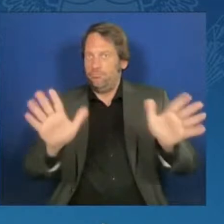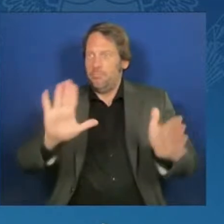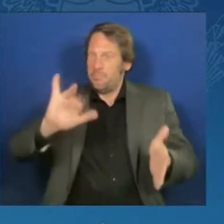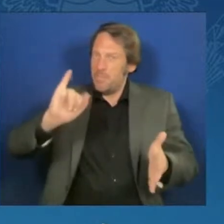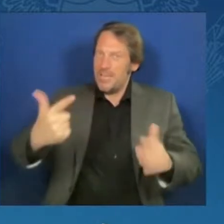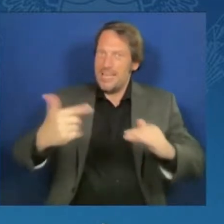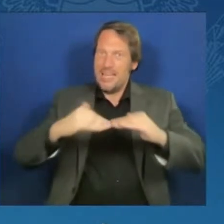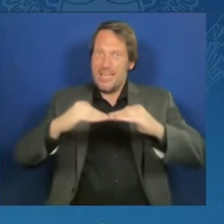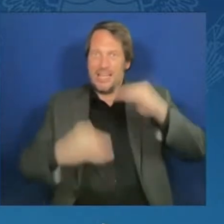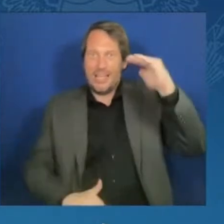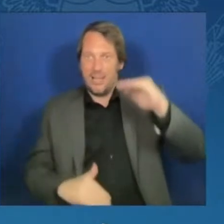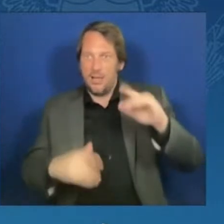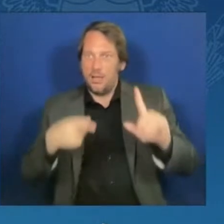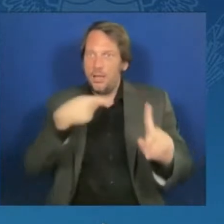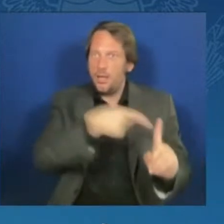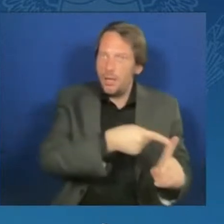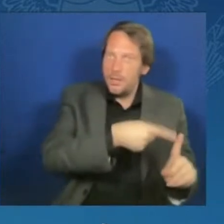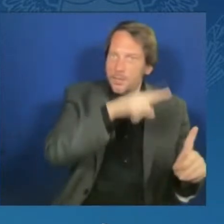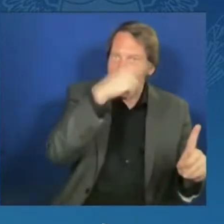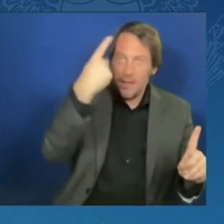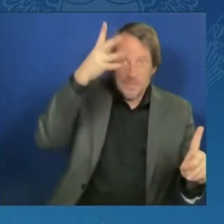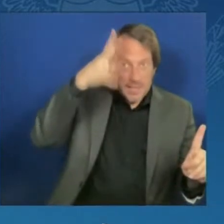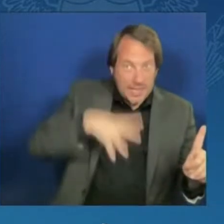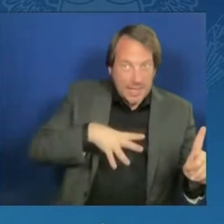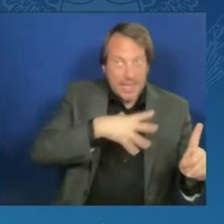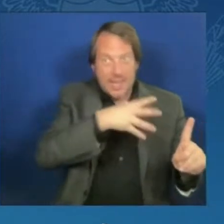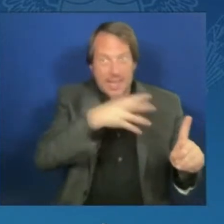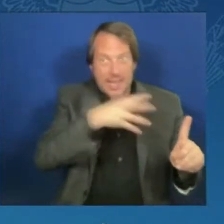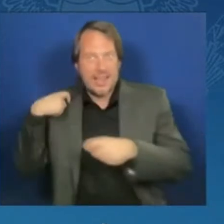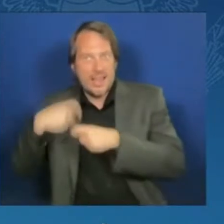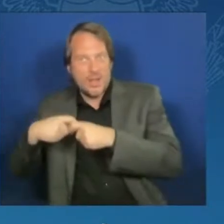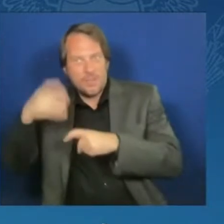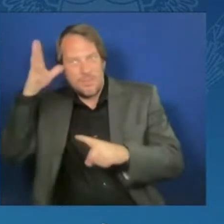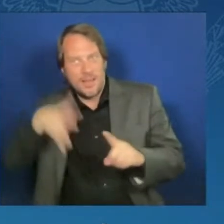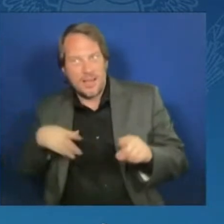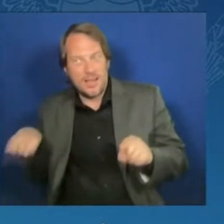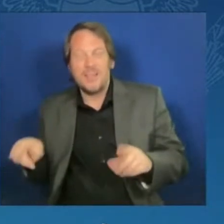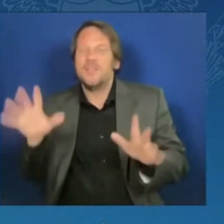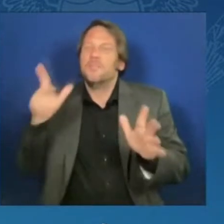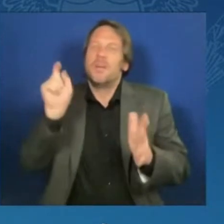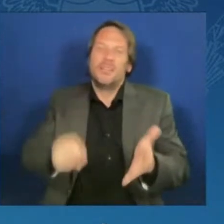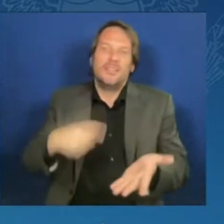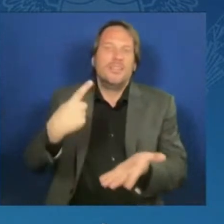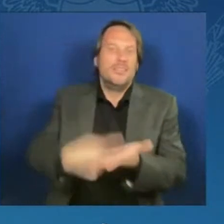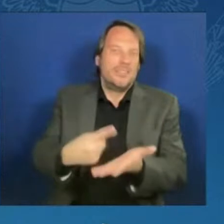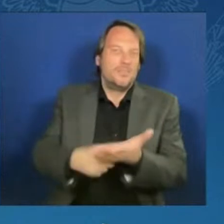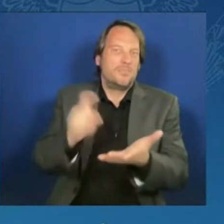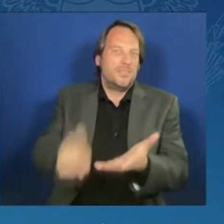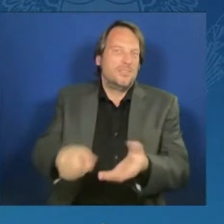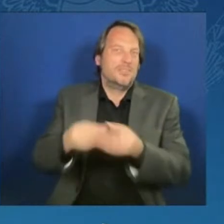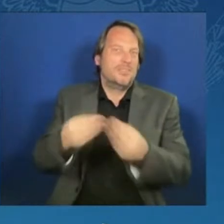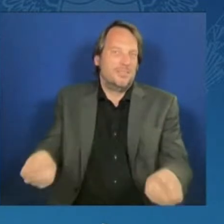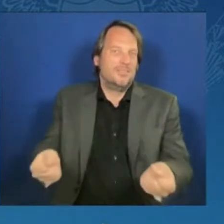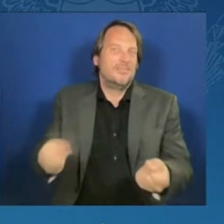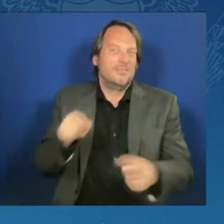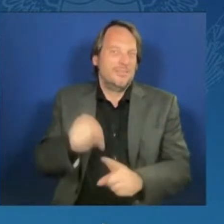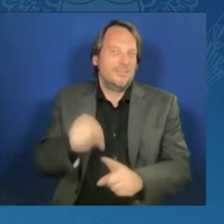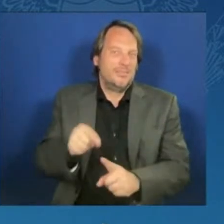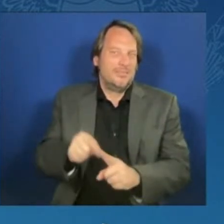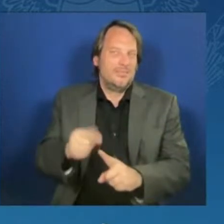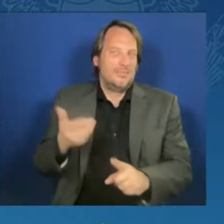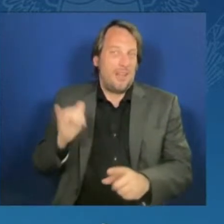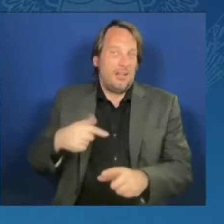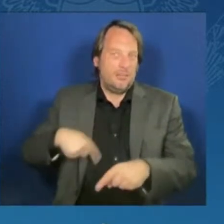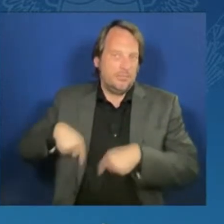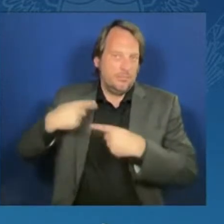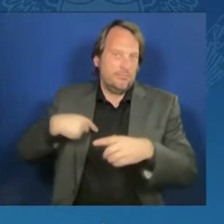work that, again, I have done over the years. It is work that we are also doing as an administration. First, I will tell you that we have pardoned tens of thousands